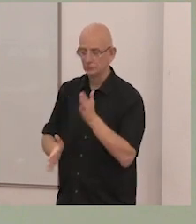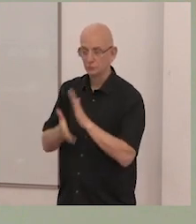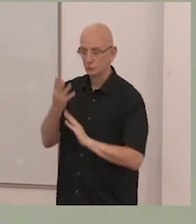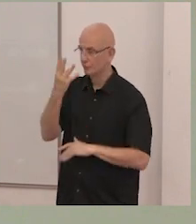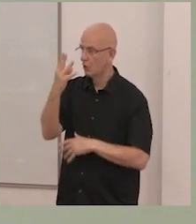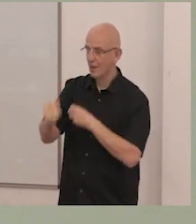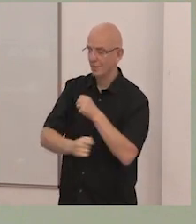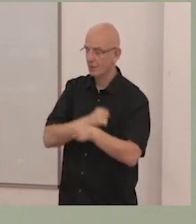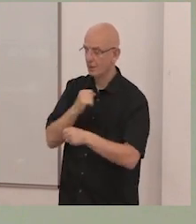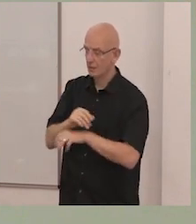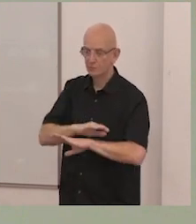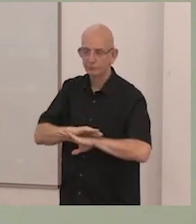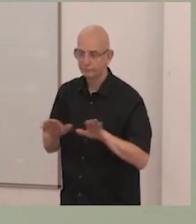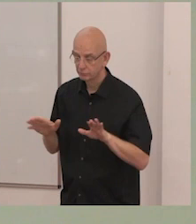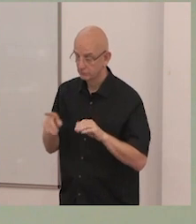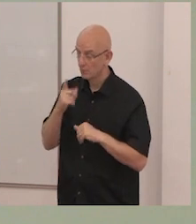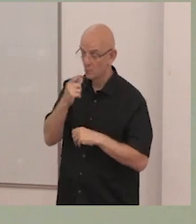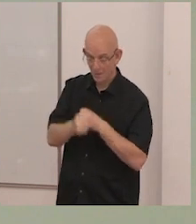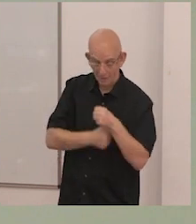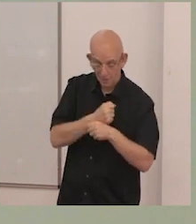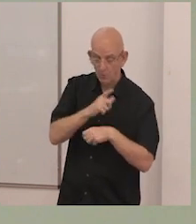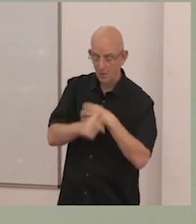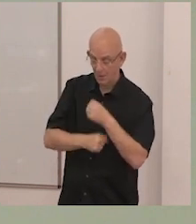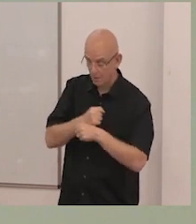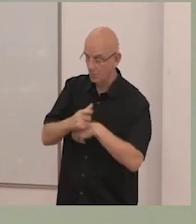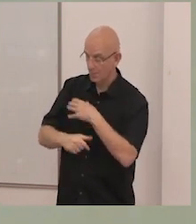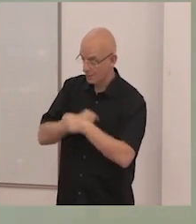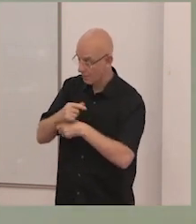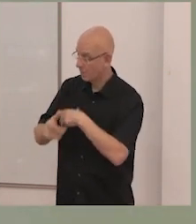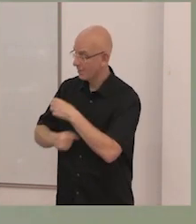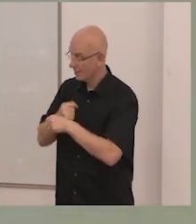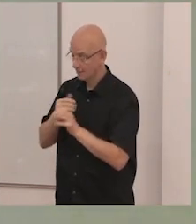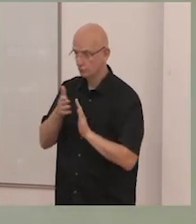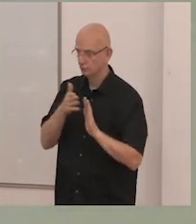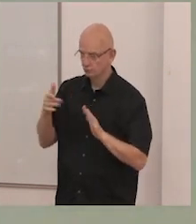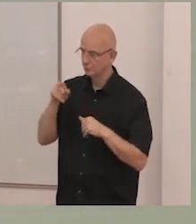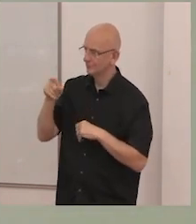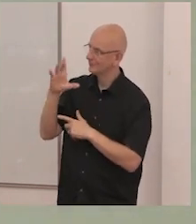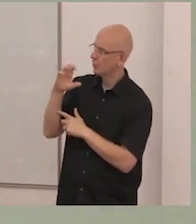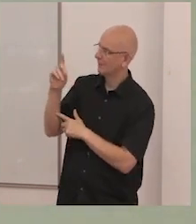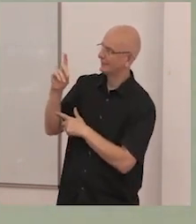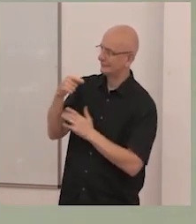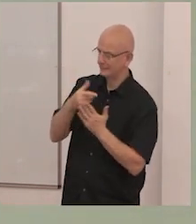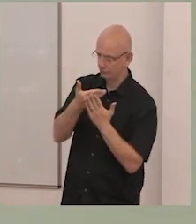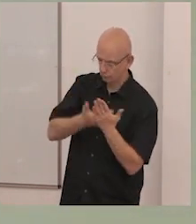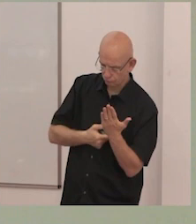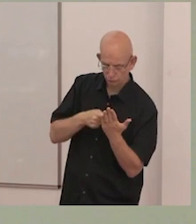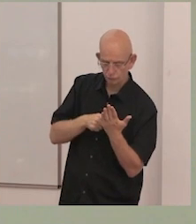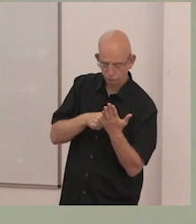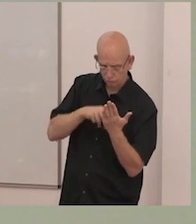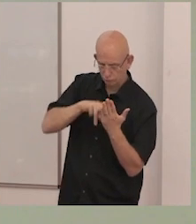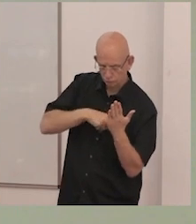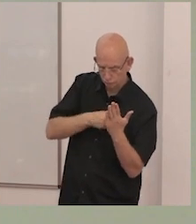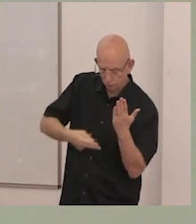the influence of CRPD convention was felt more and